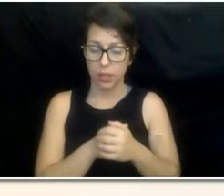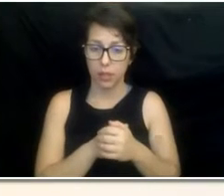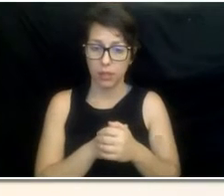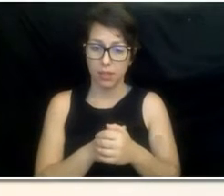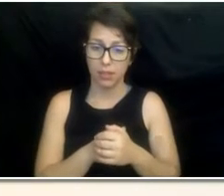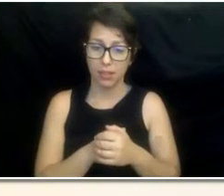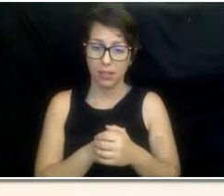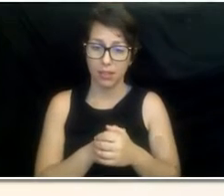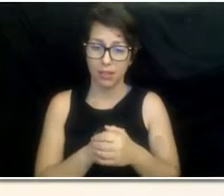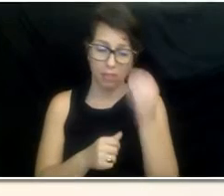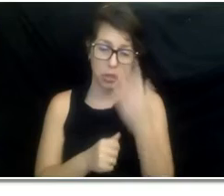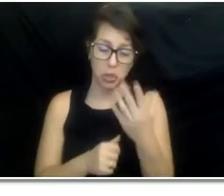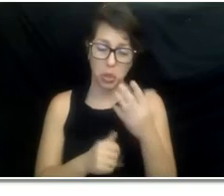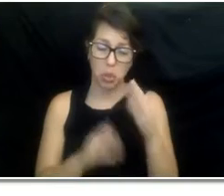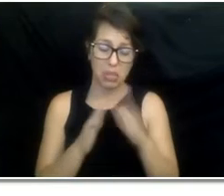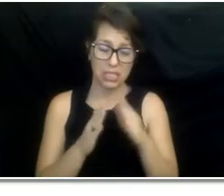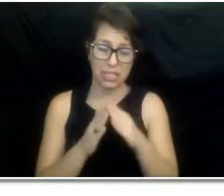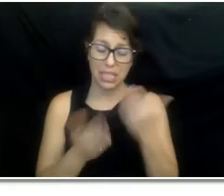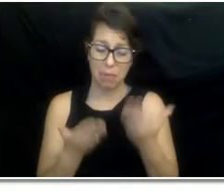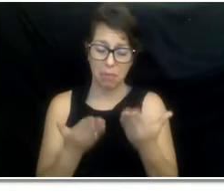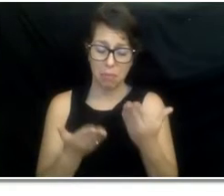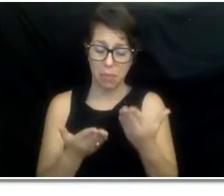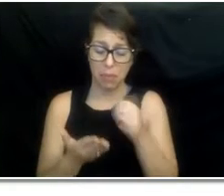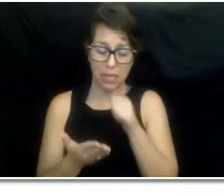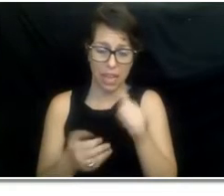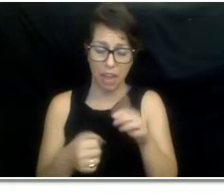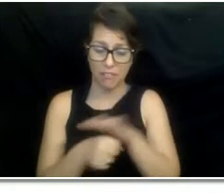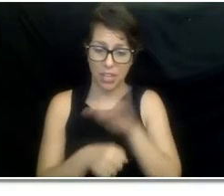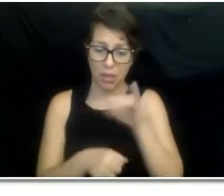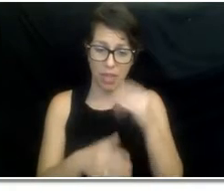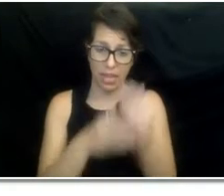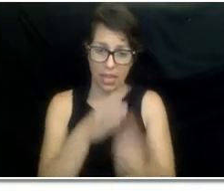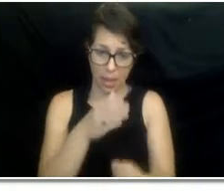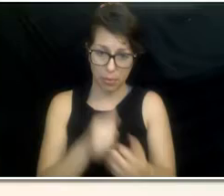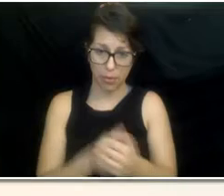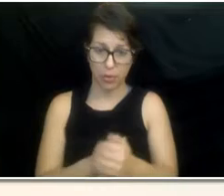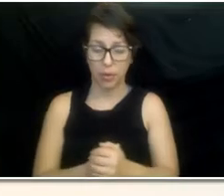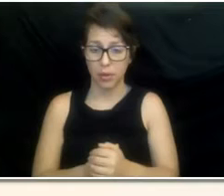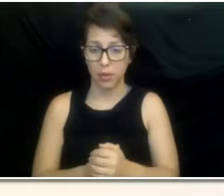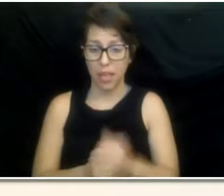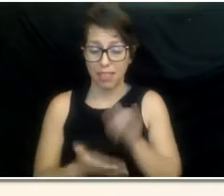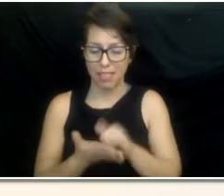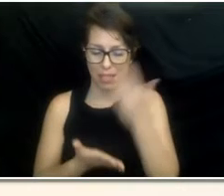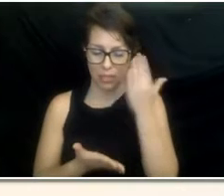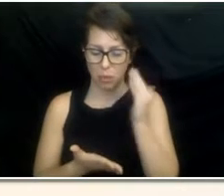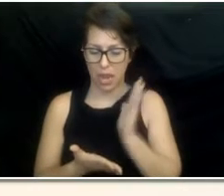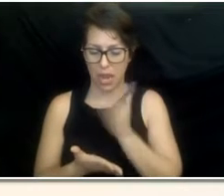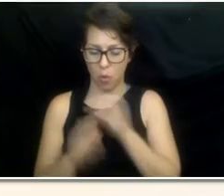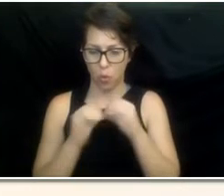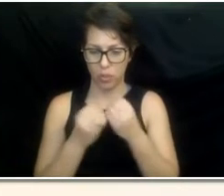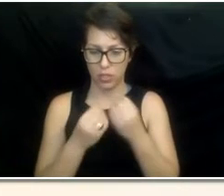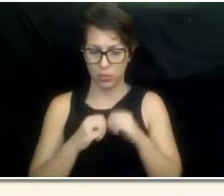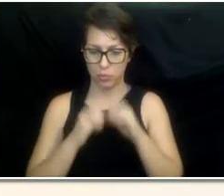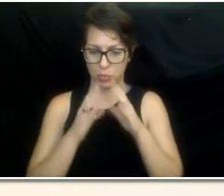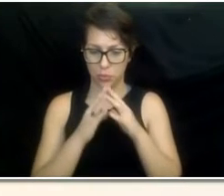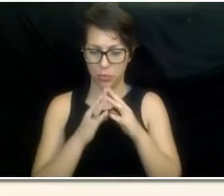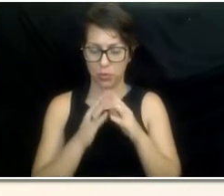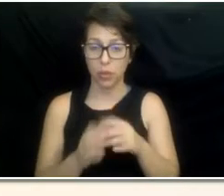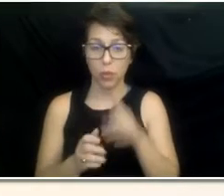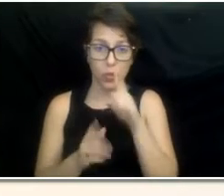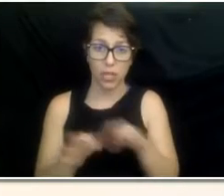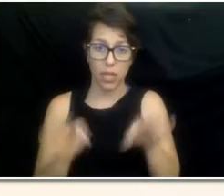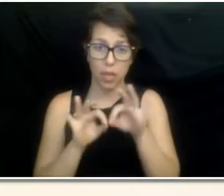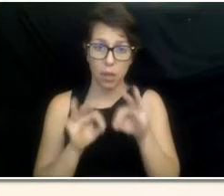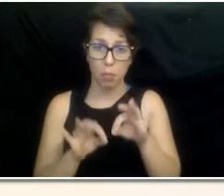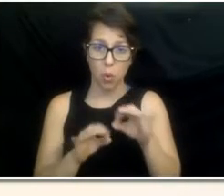undocumented immigrants you can finish thank you that the times like this and undocumented immigrants such as